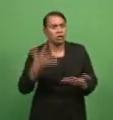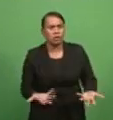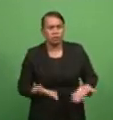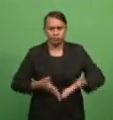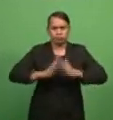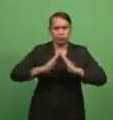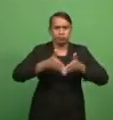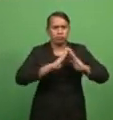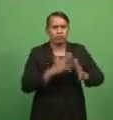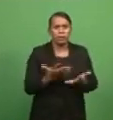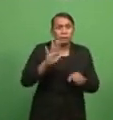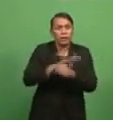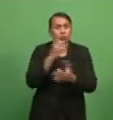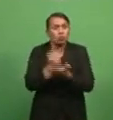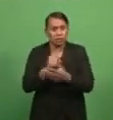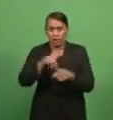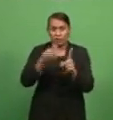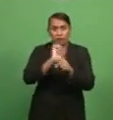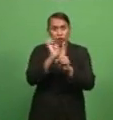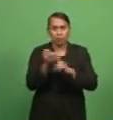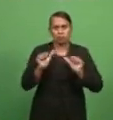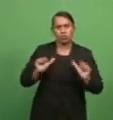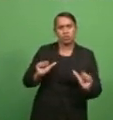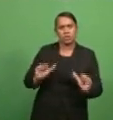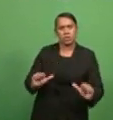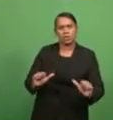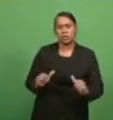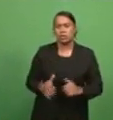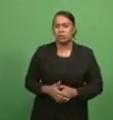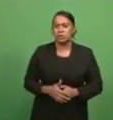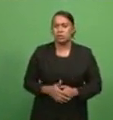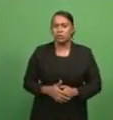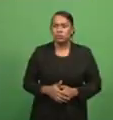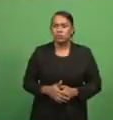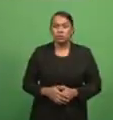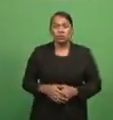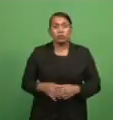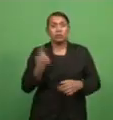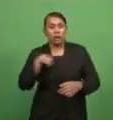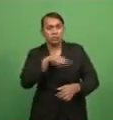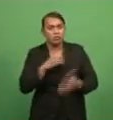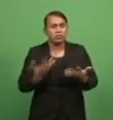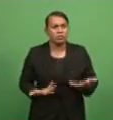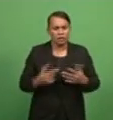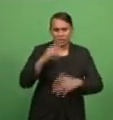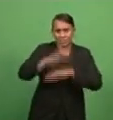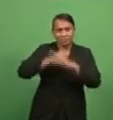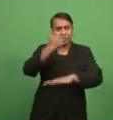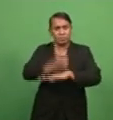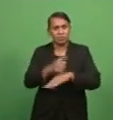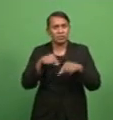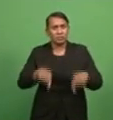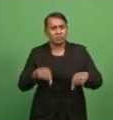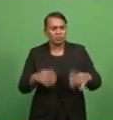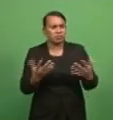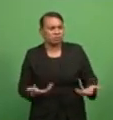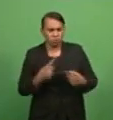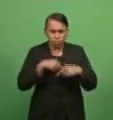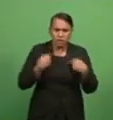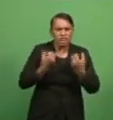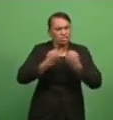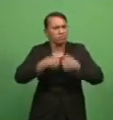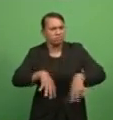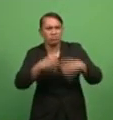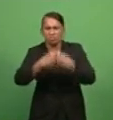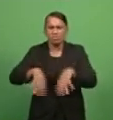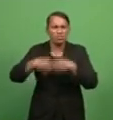protected. By the emission of R22, we damage the ozone layer, also contribute more